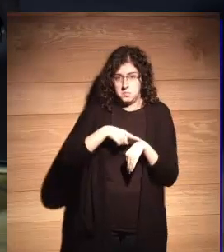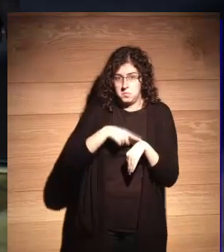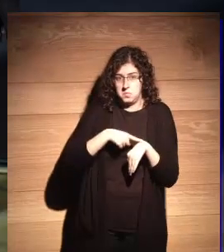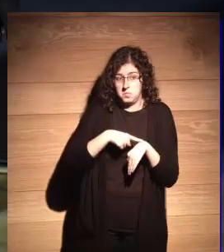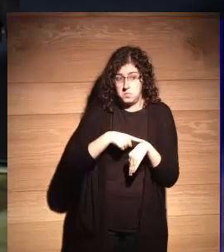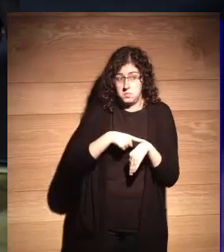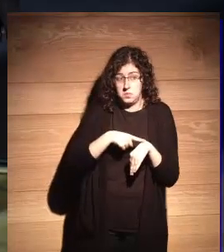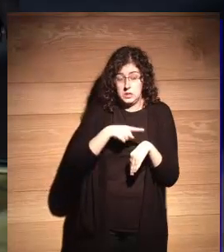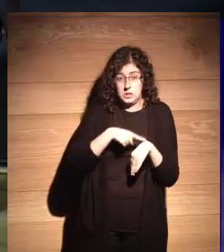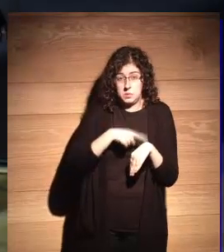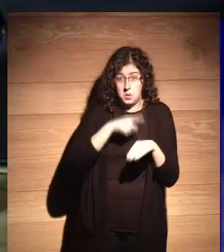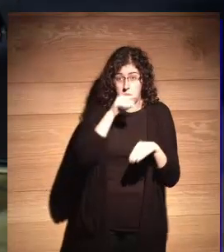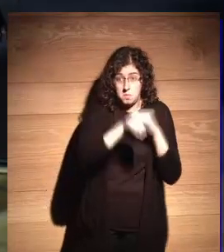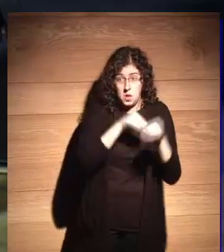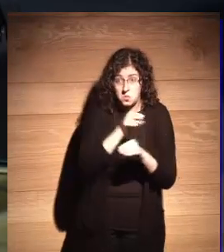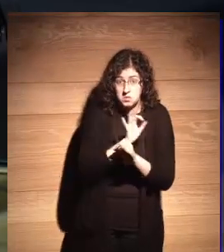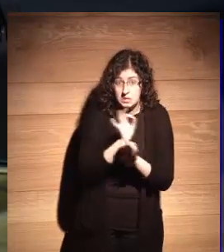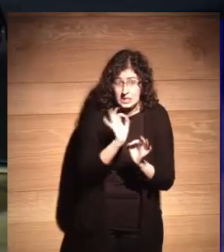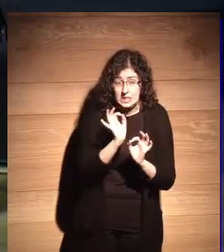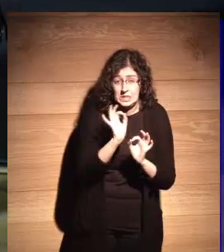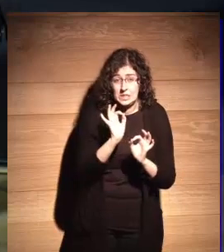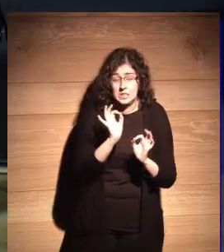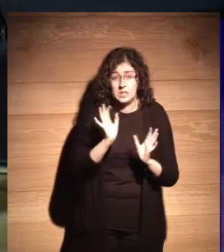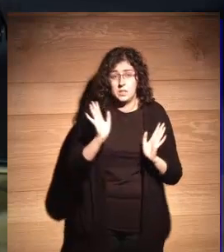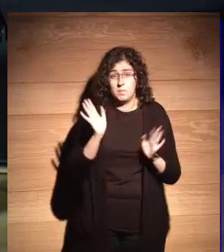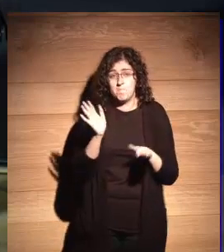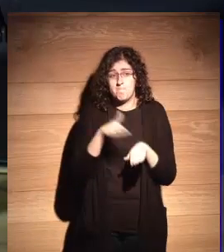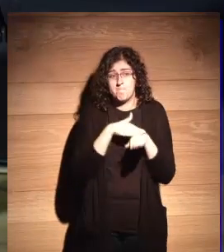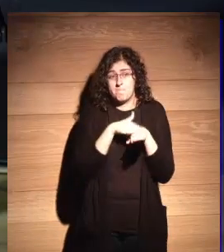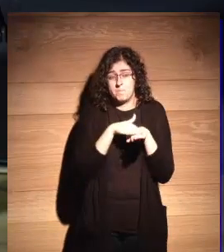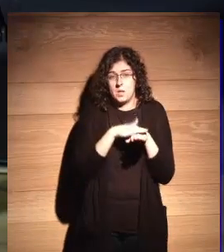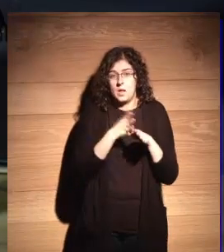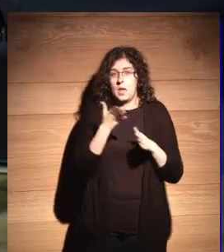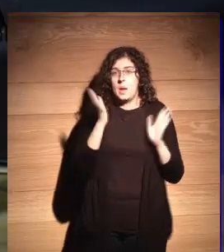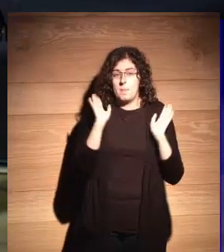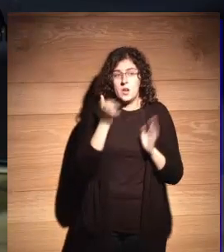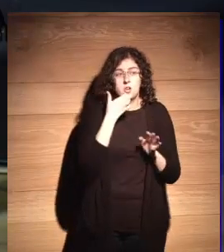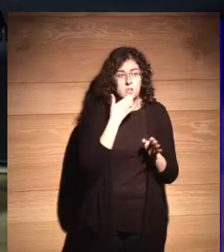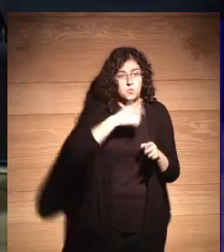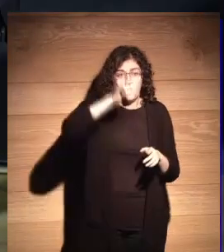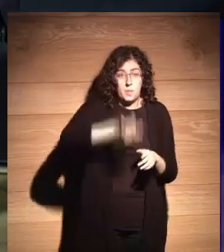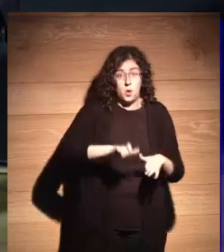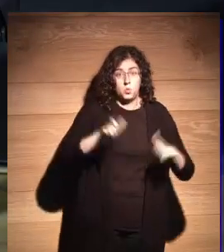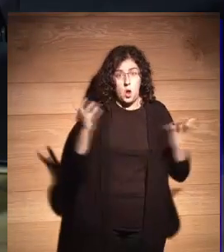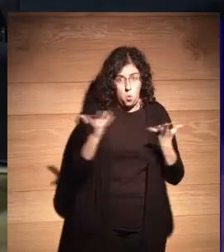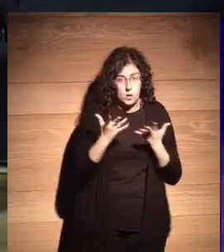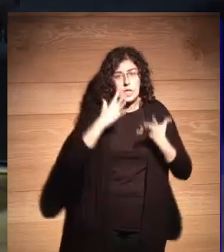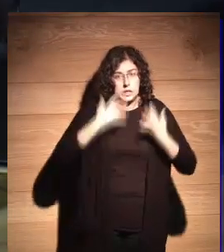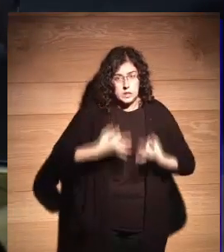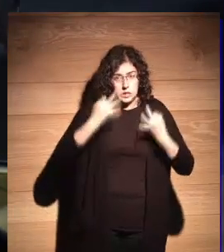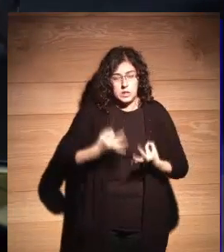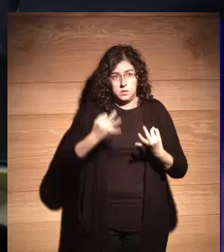questions. Sorry. But Maybe if you there's have one really urgent question, so please go ahead.